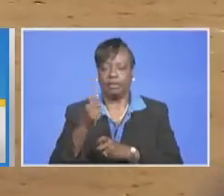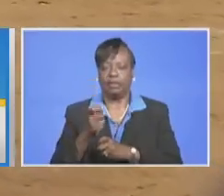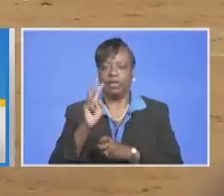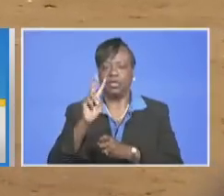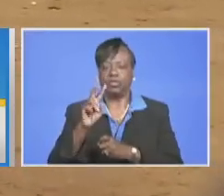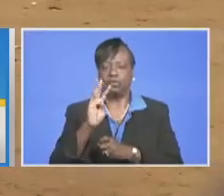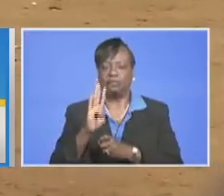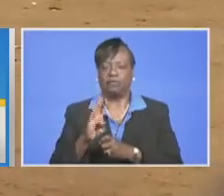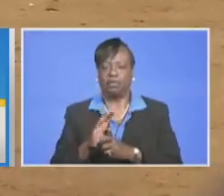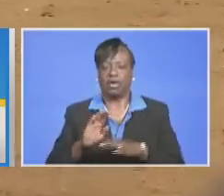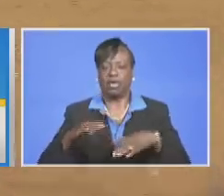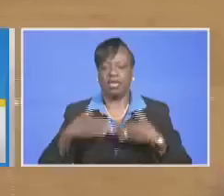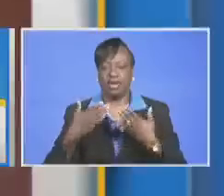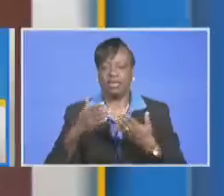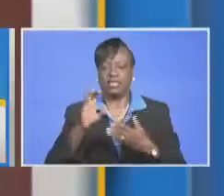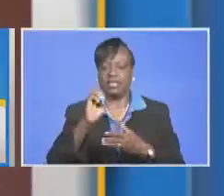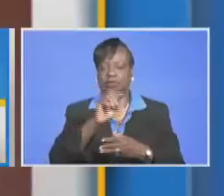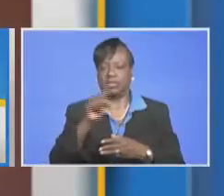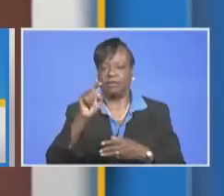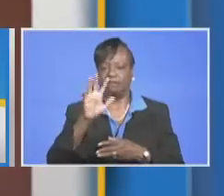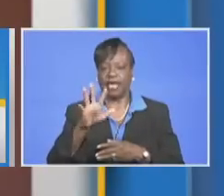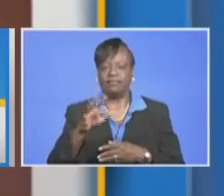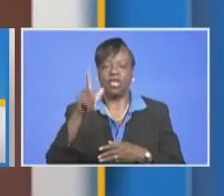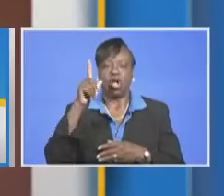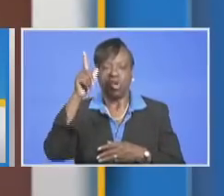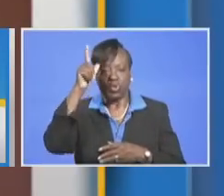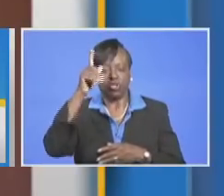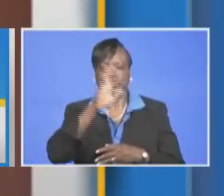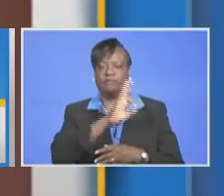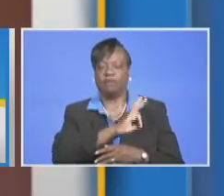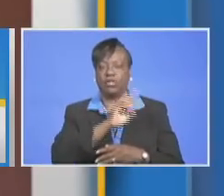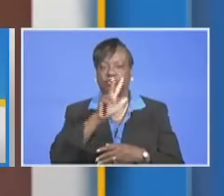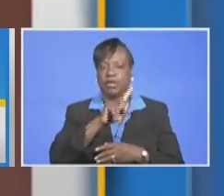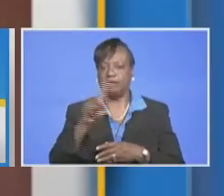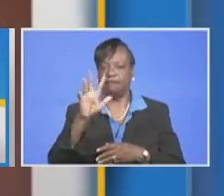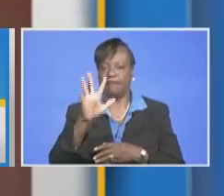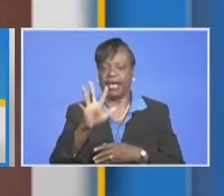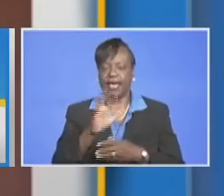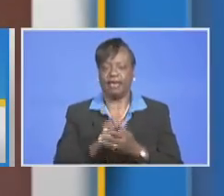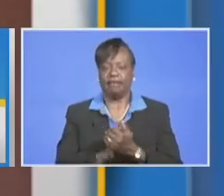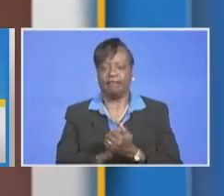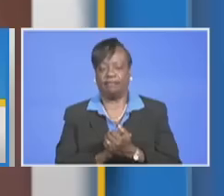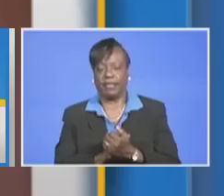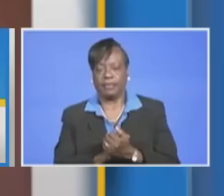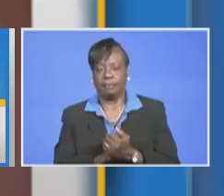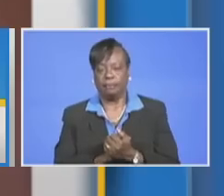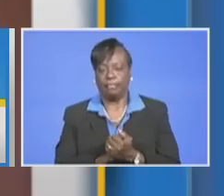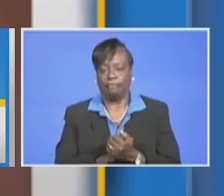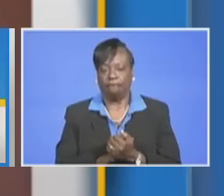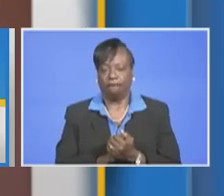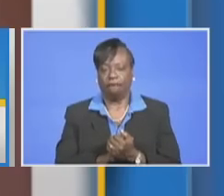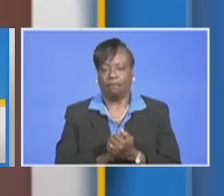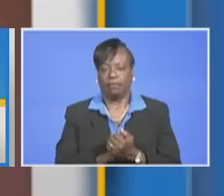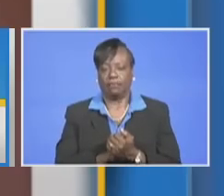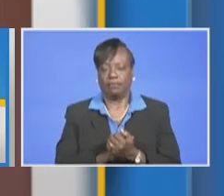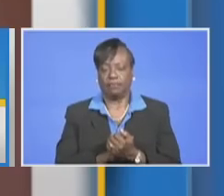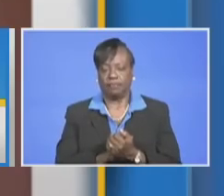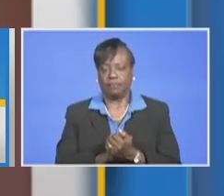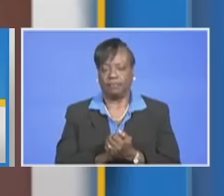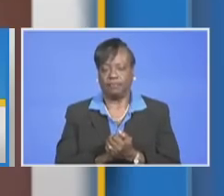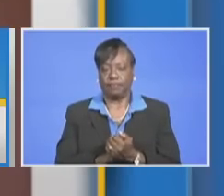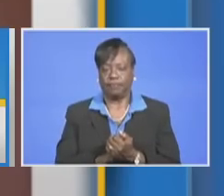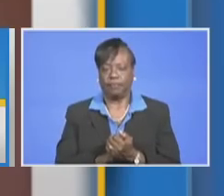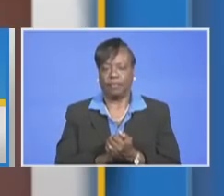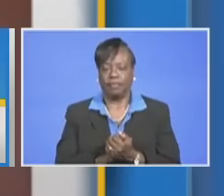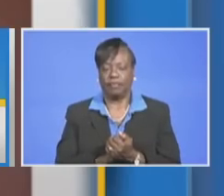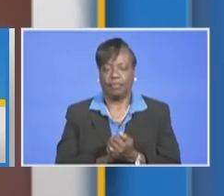while Young was 0 for 5. Elsewhere, Lucius Fox 3 for 5, a run scored, and so his 13th base of the season. Charlotte topped Dunedin, a final there